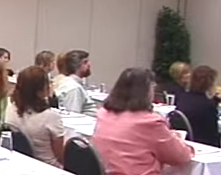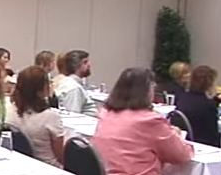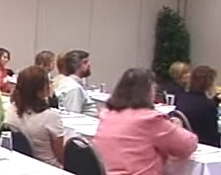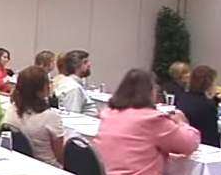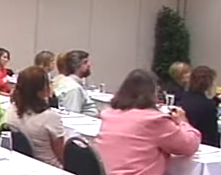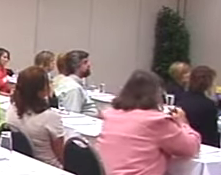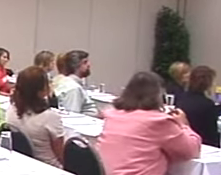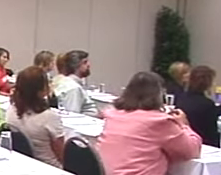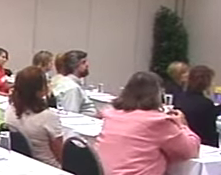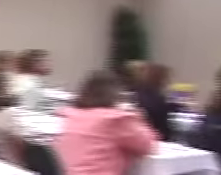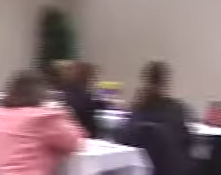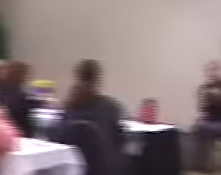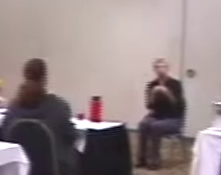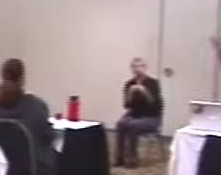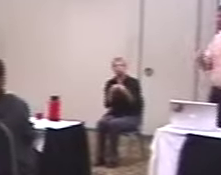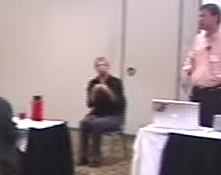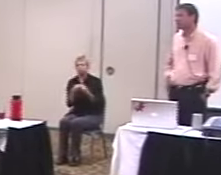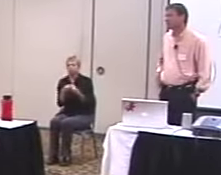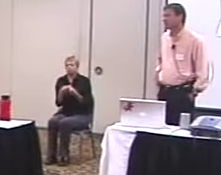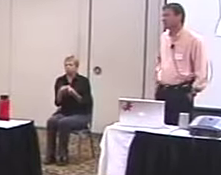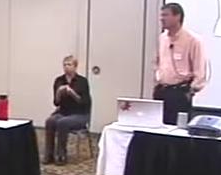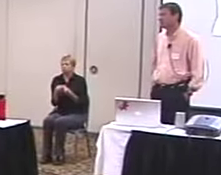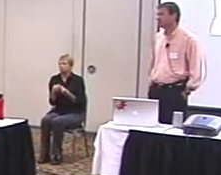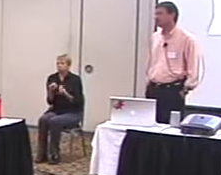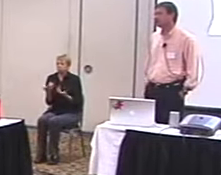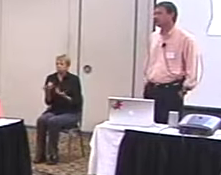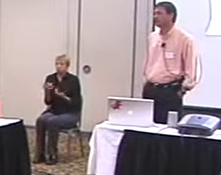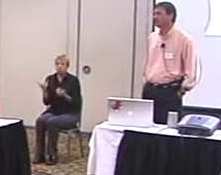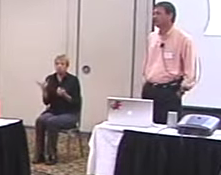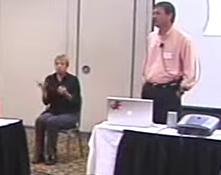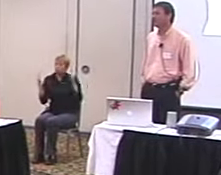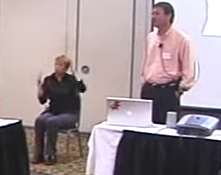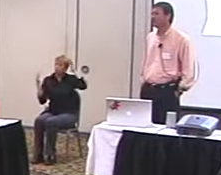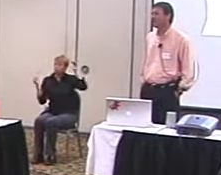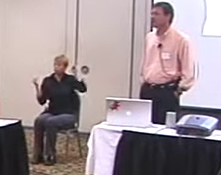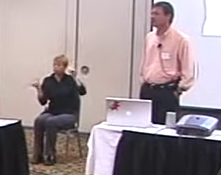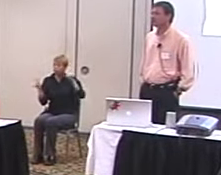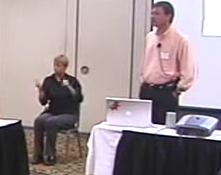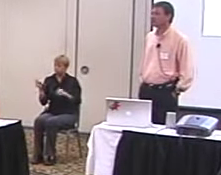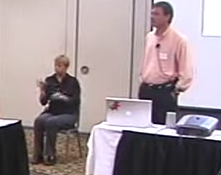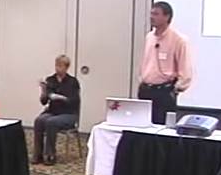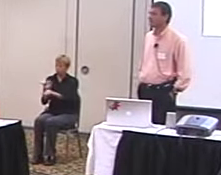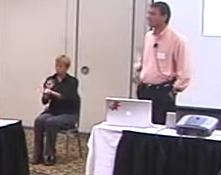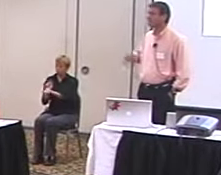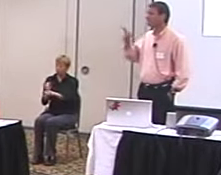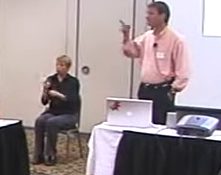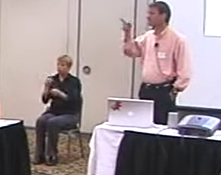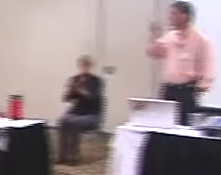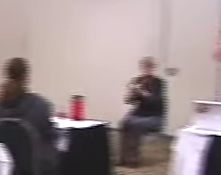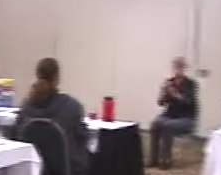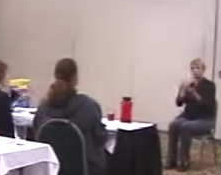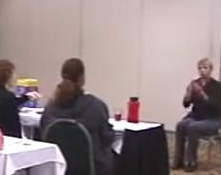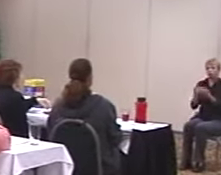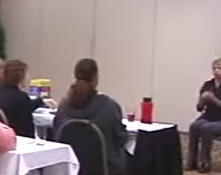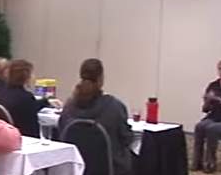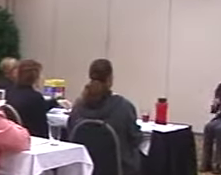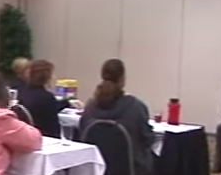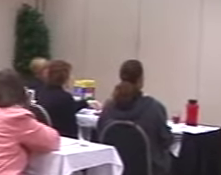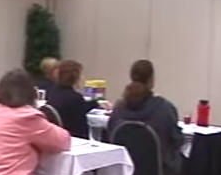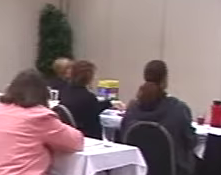things? Well, same as I expect that. You do your work, you get a grade. Have you had